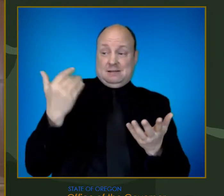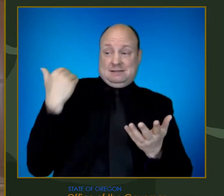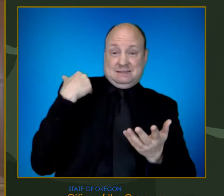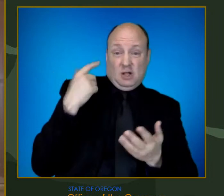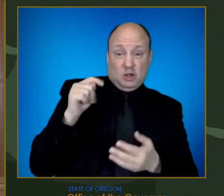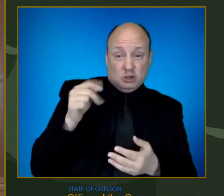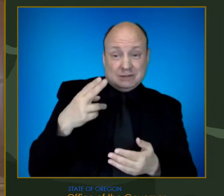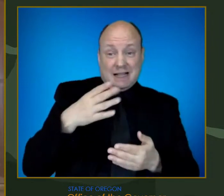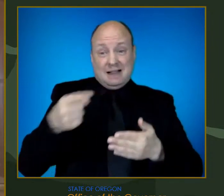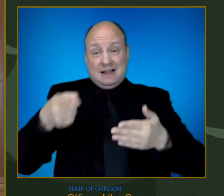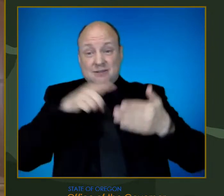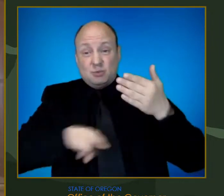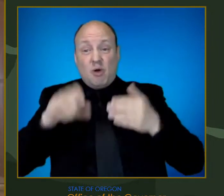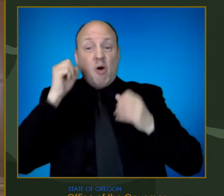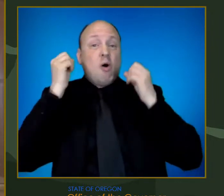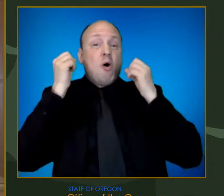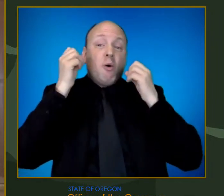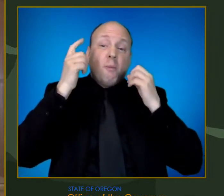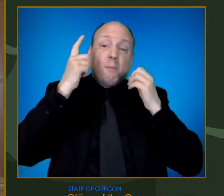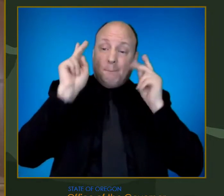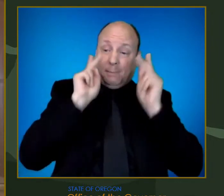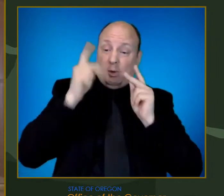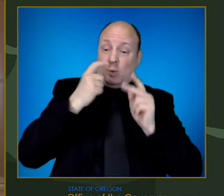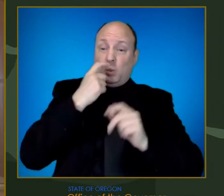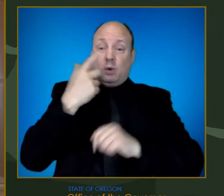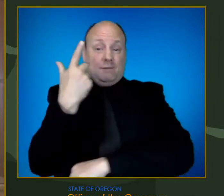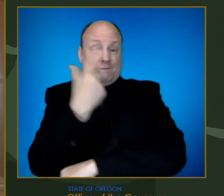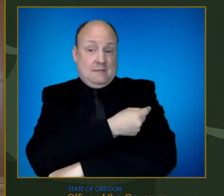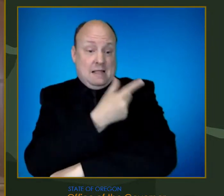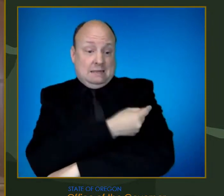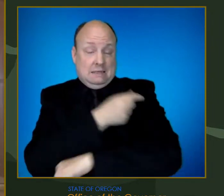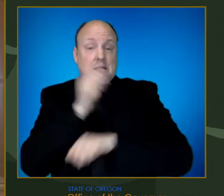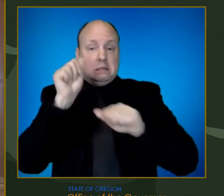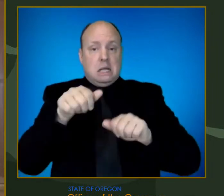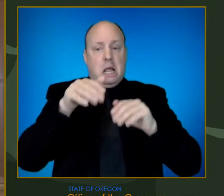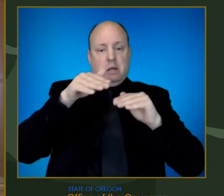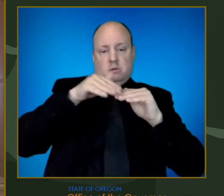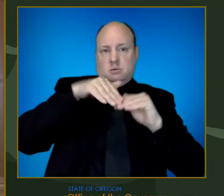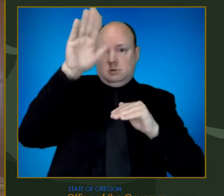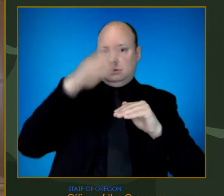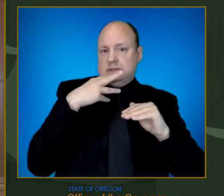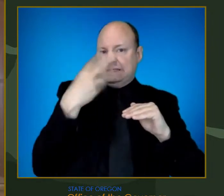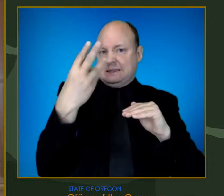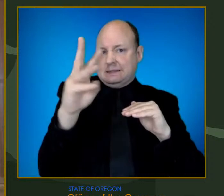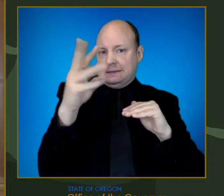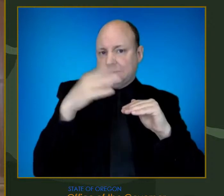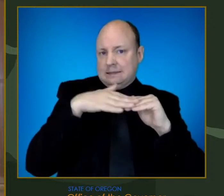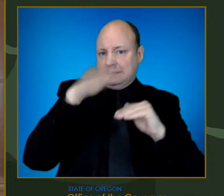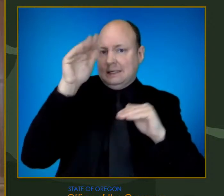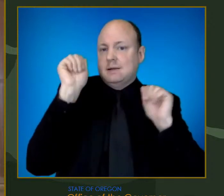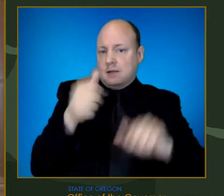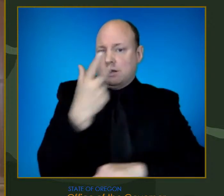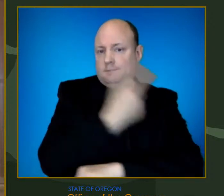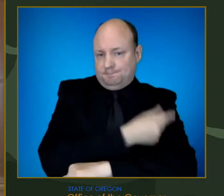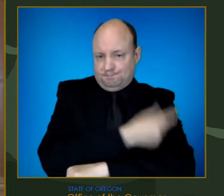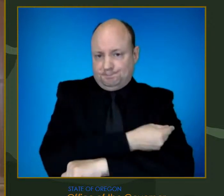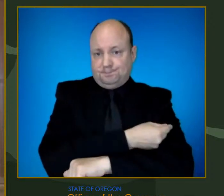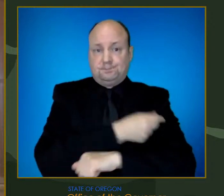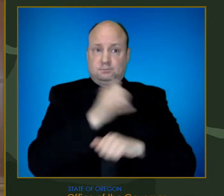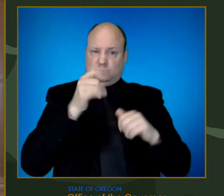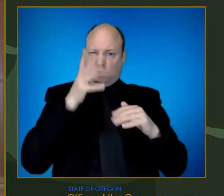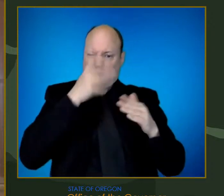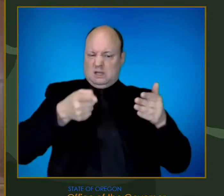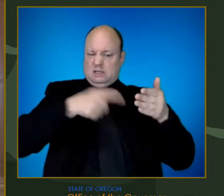age 16 years and older. My message to Oregonians is this: if you haven't already had a chance to